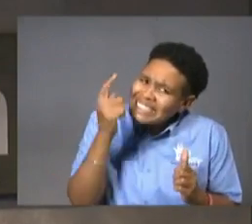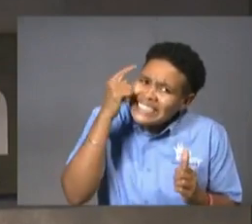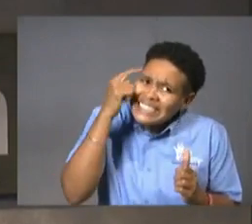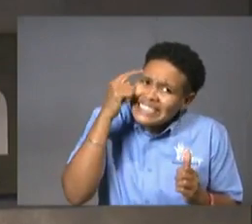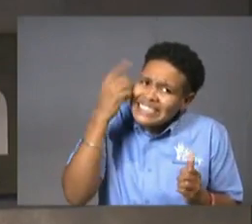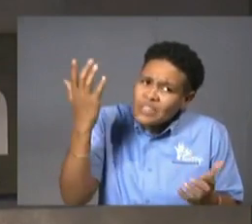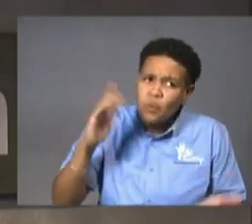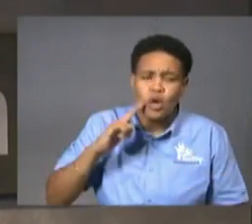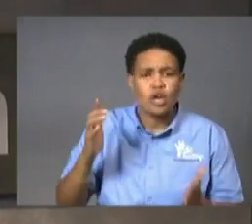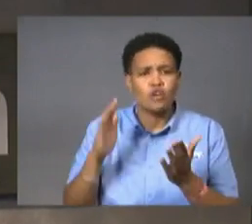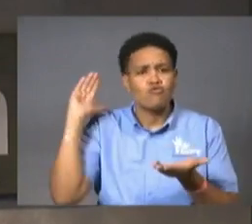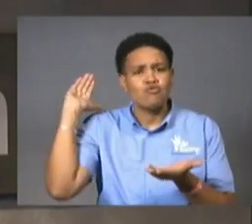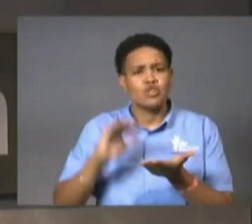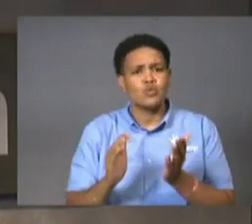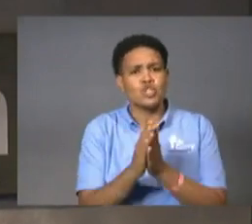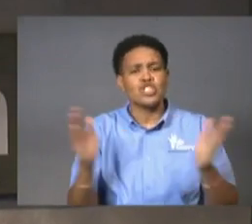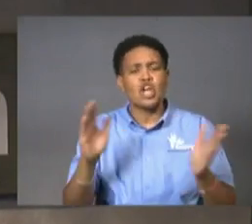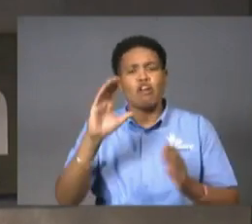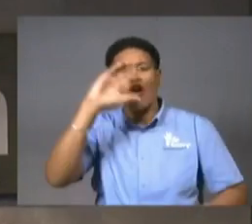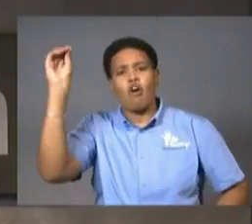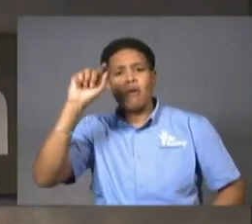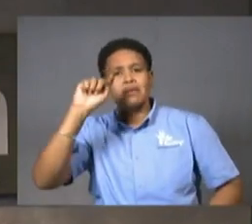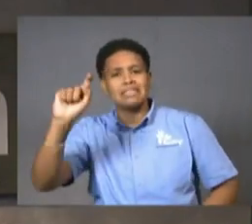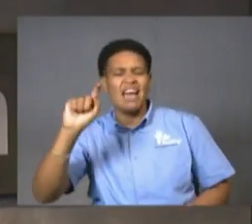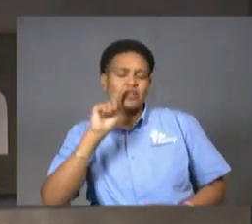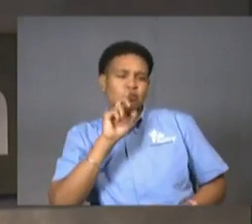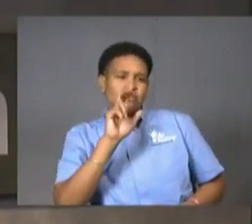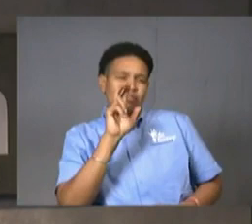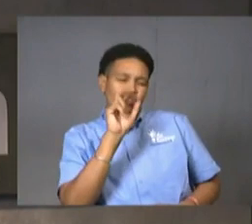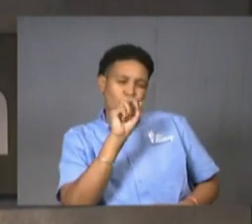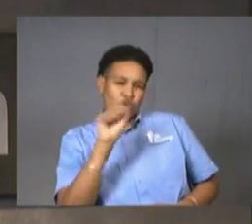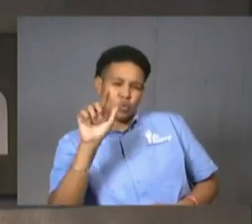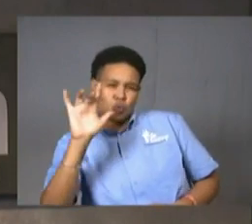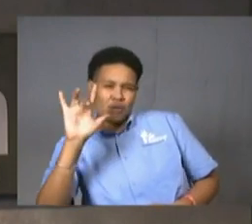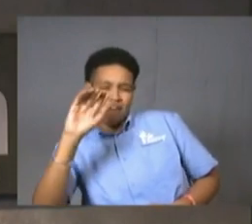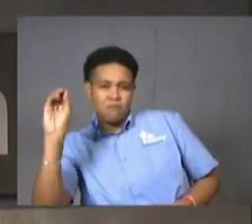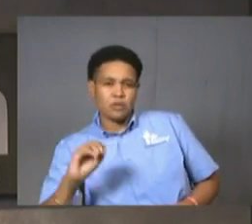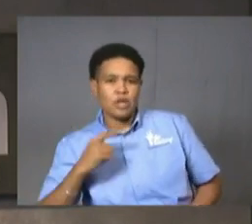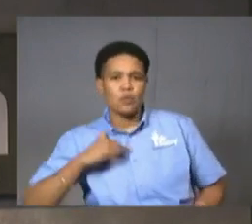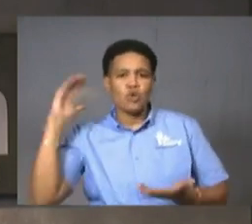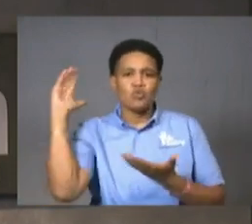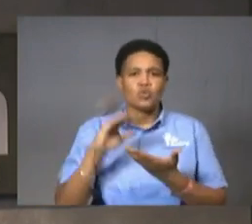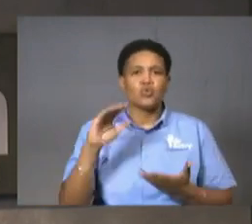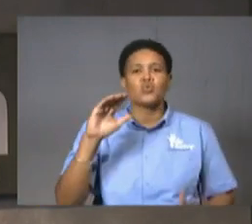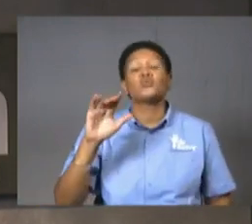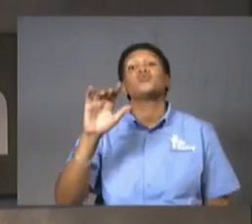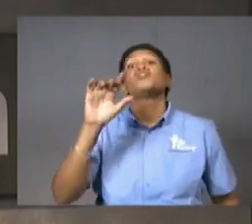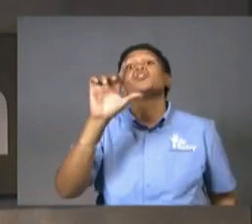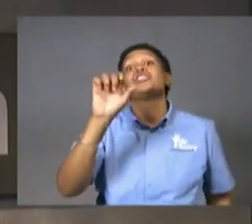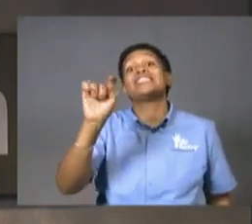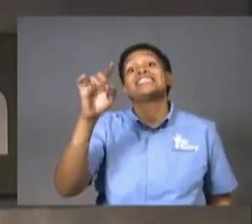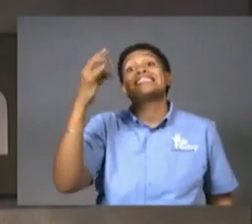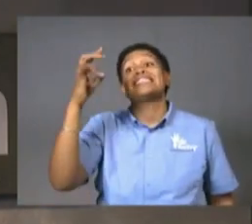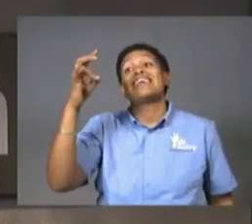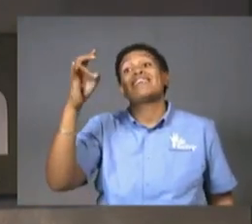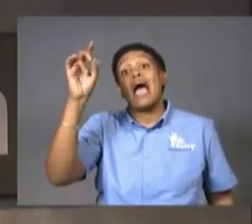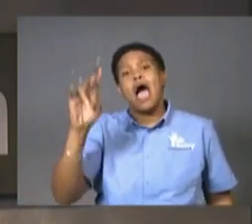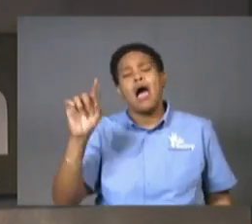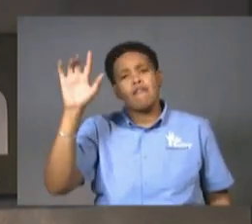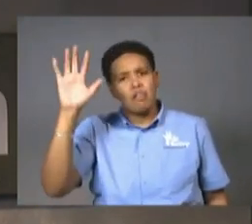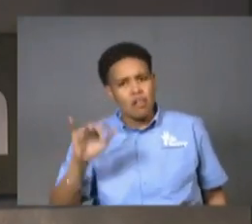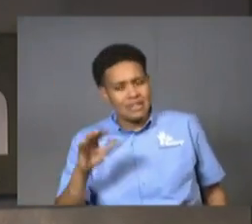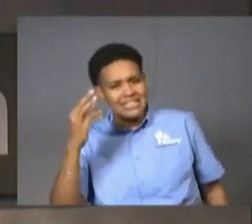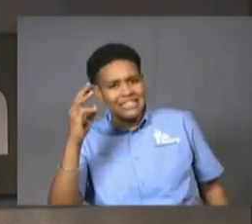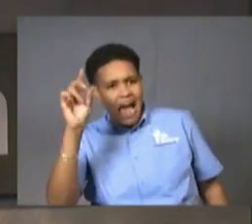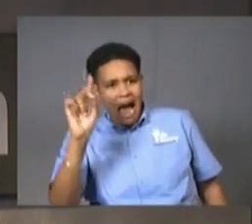general corporate tax rate from 33.1/3 to 25%. We reduced GCT from 17.5% to 16.5%. At the